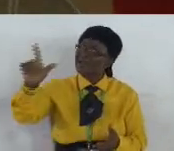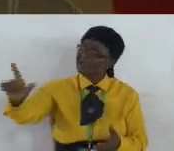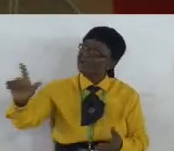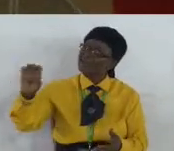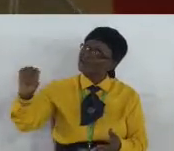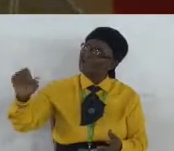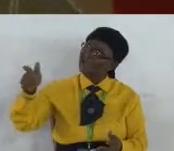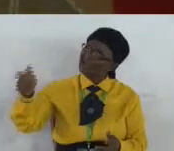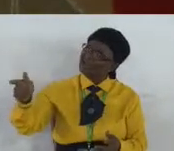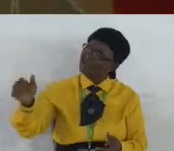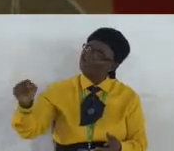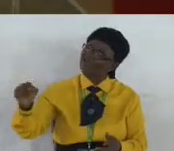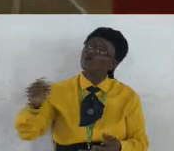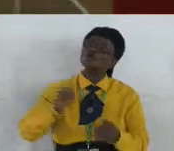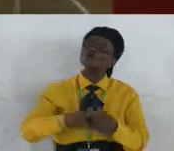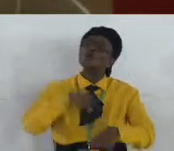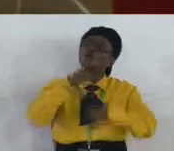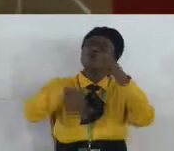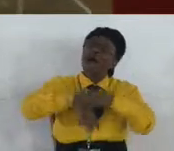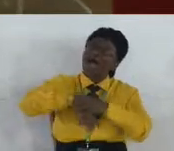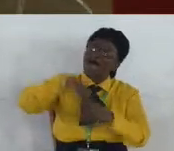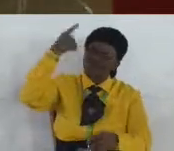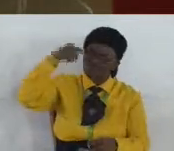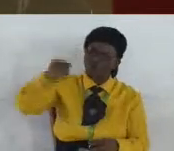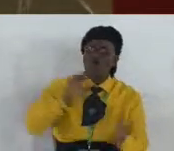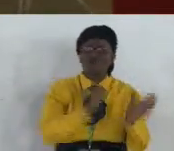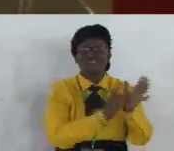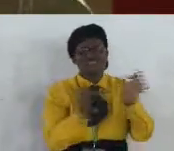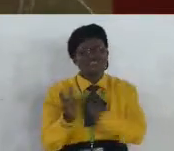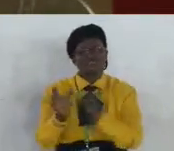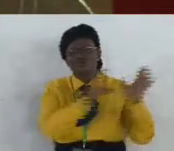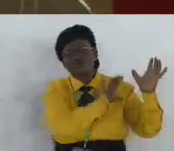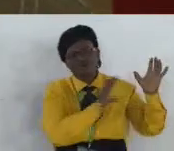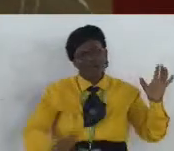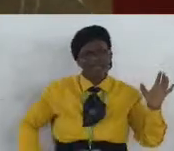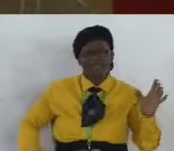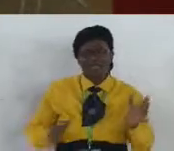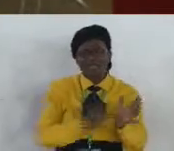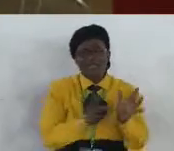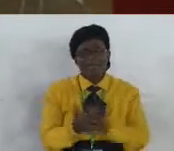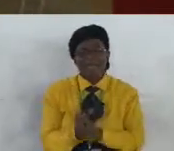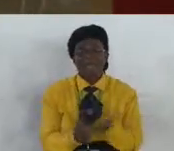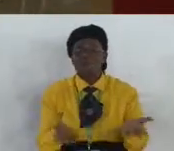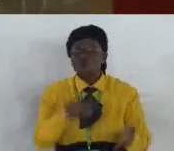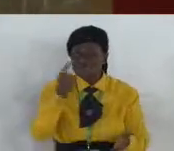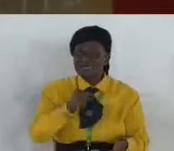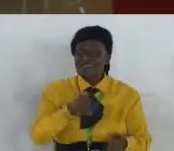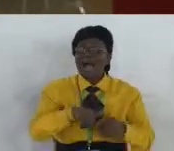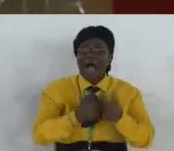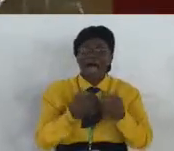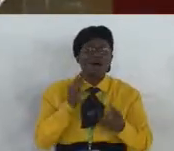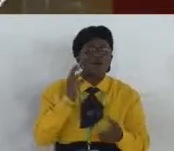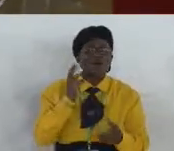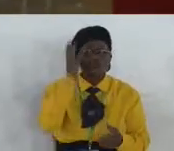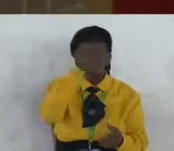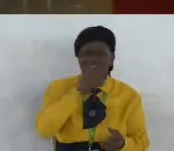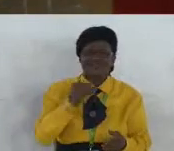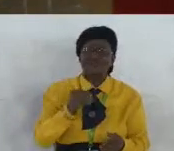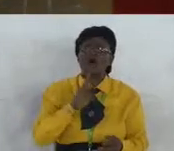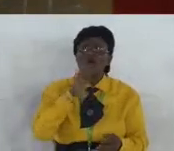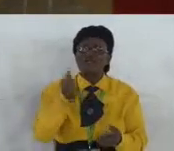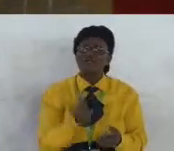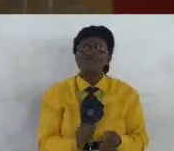Christ. The Bible says, how beautiful on the mountains are the feet of them